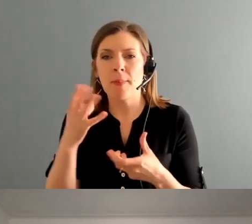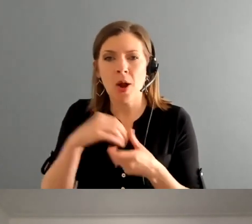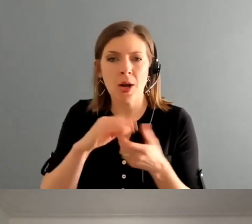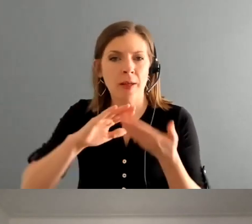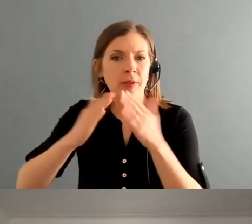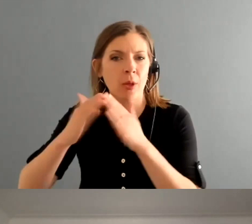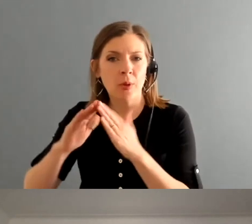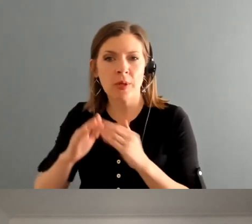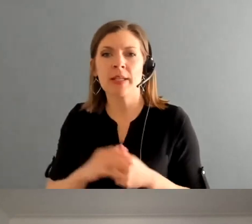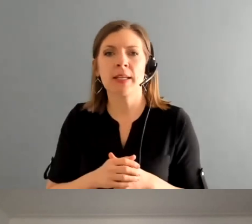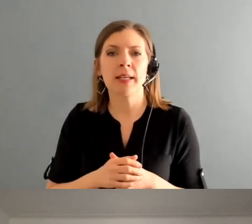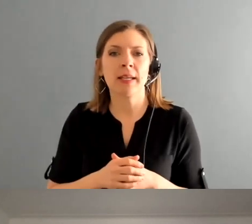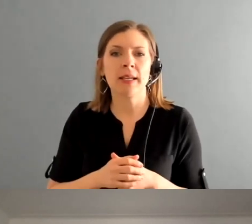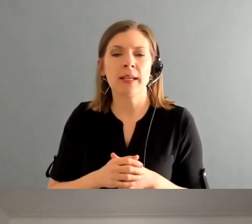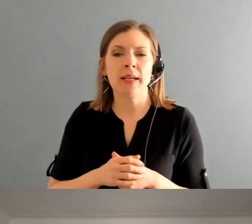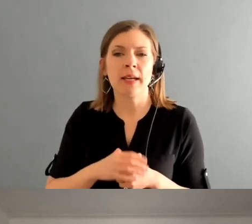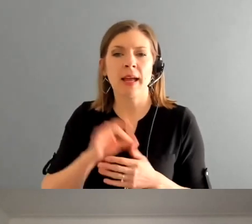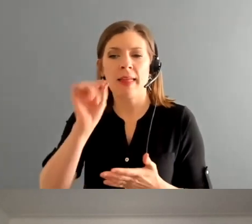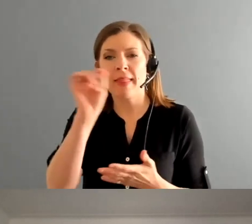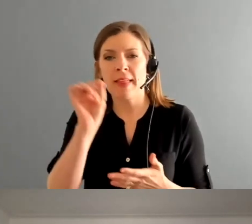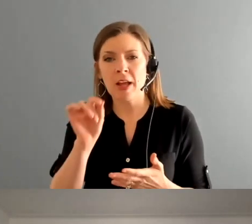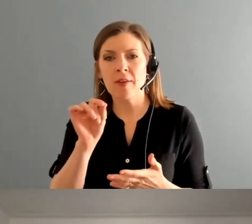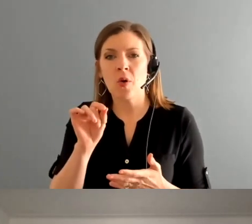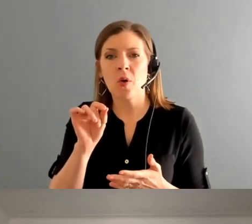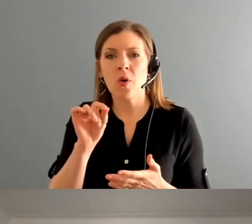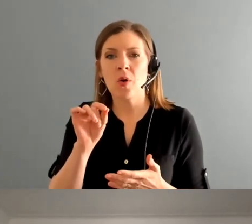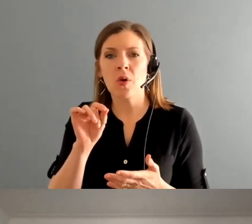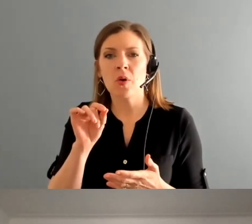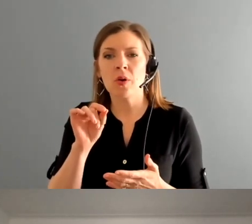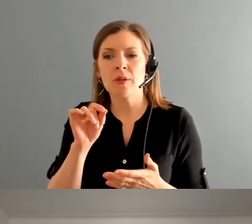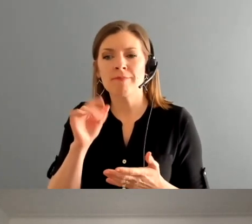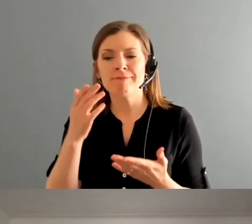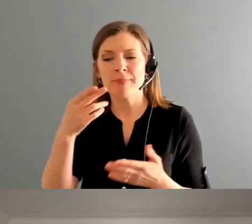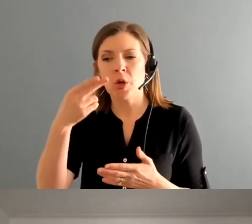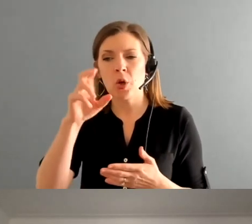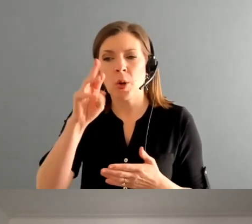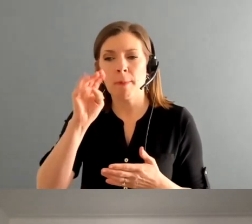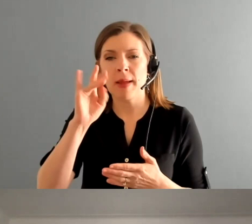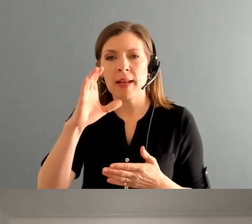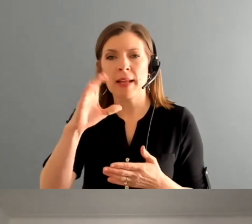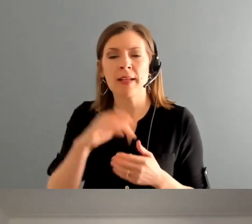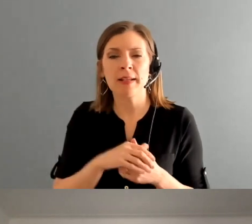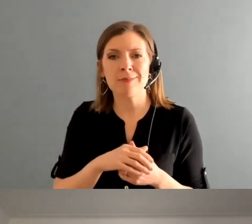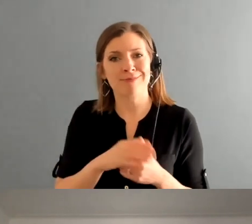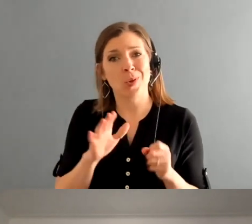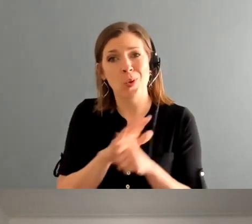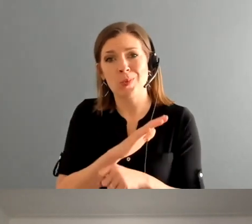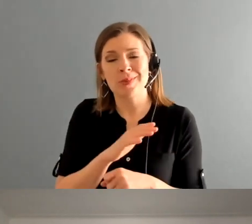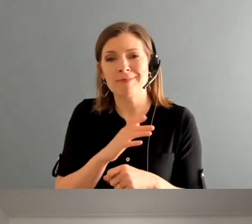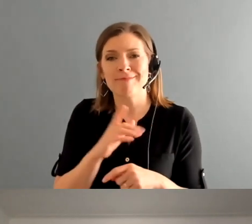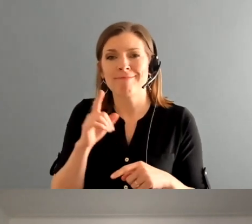community, and therefore hermetic, solipsistic, and ultimately